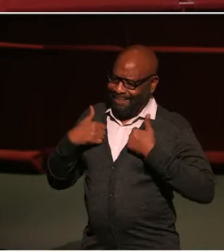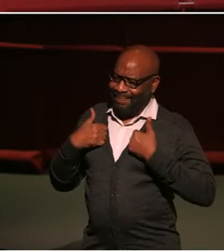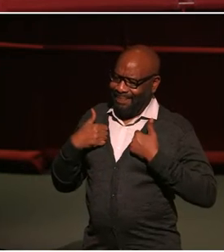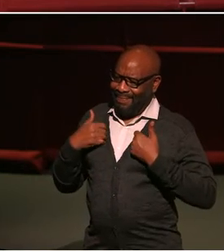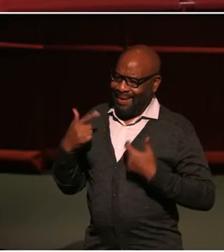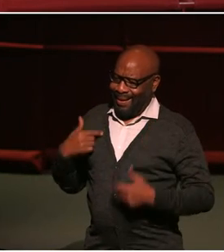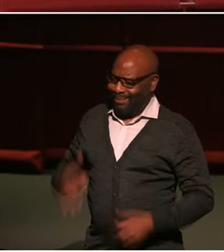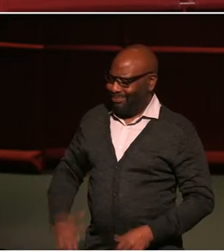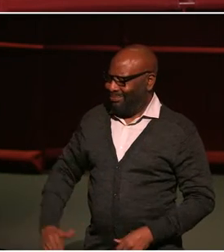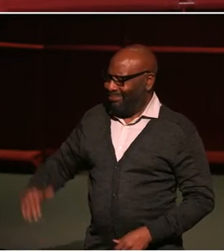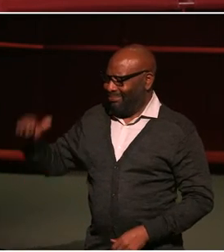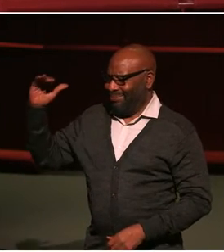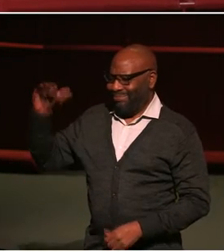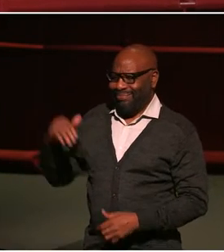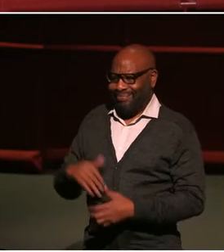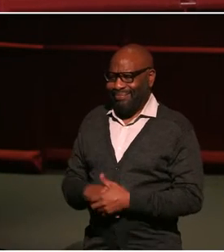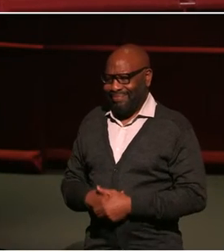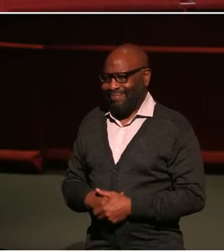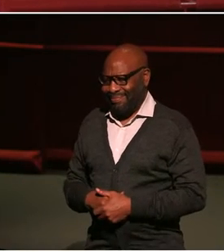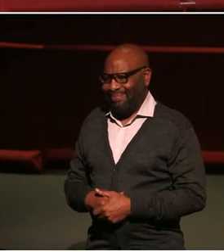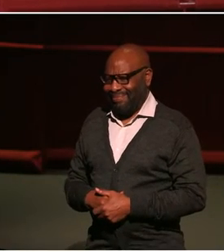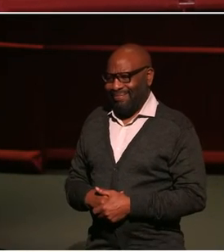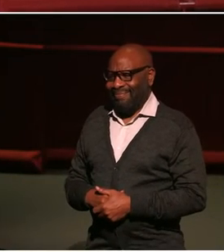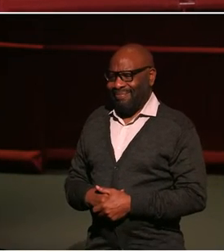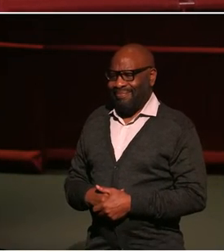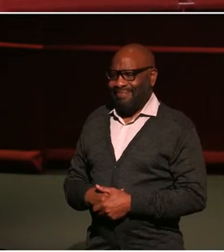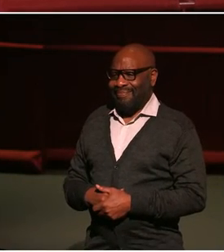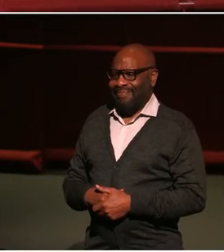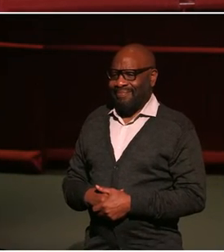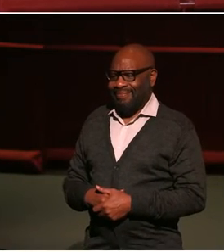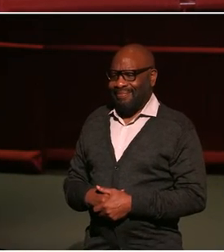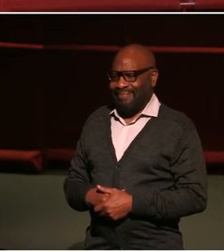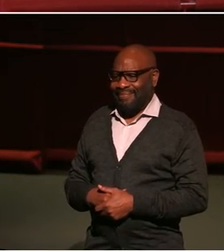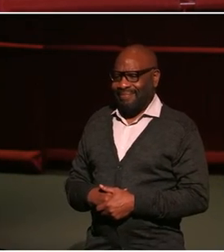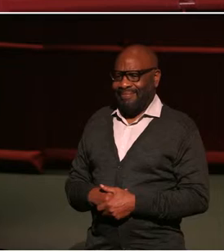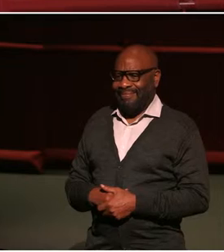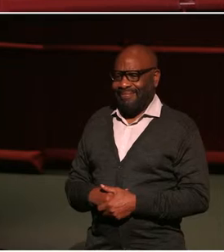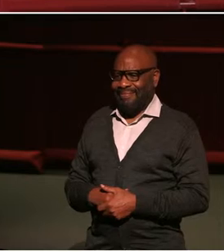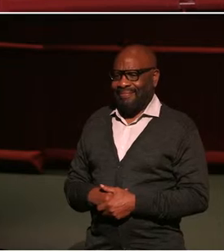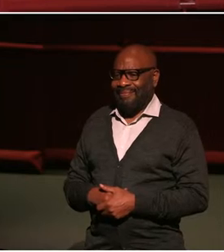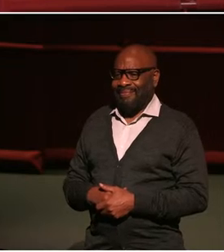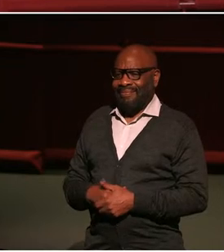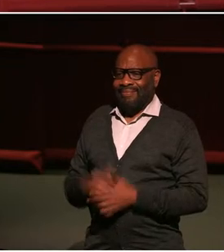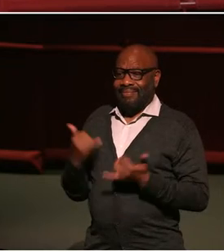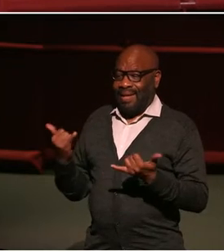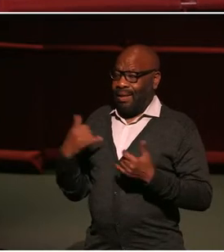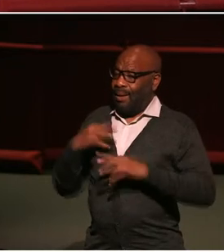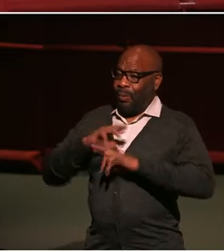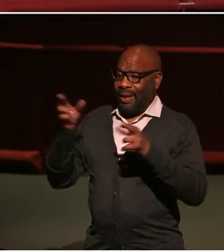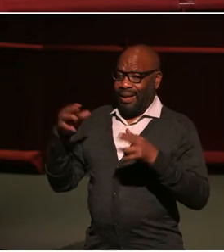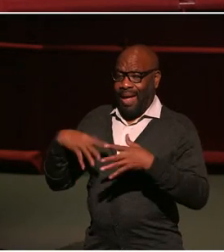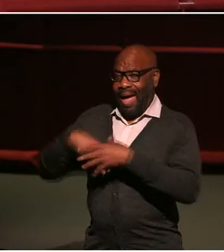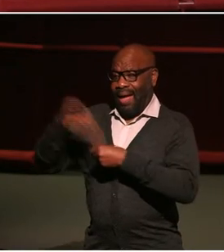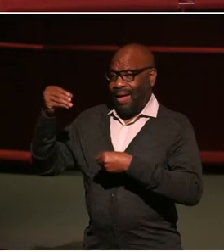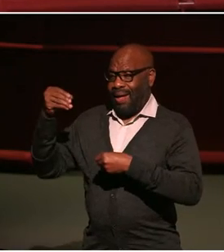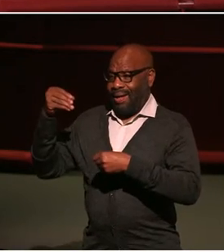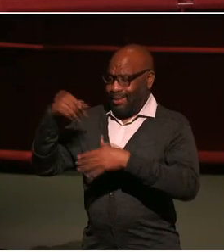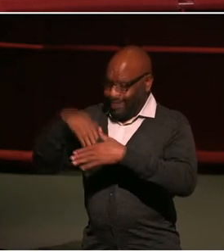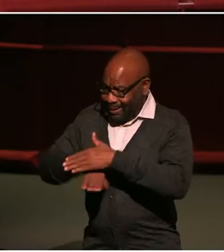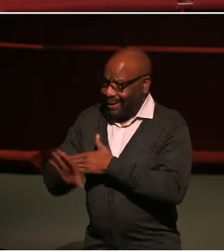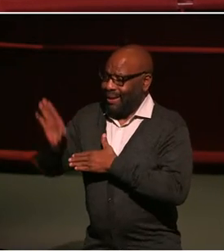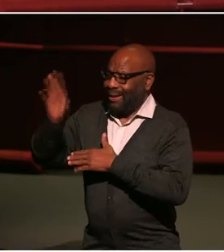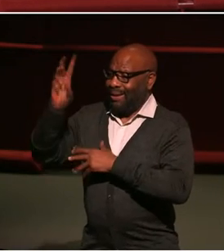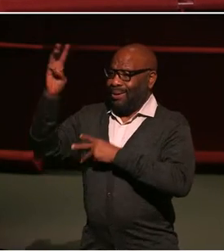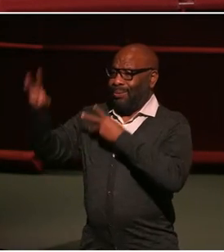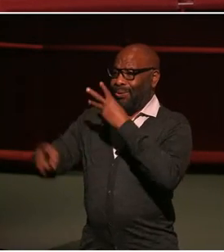I'm crossing over soon to the spirit world. And you know, I'm not afraid to die. That's one thing, I'm